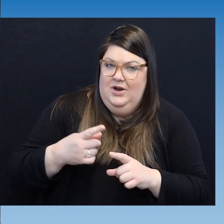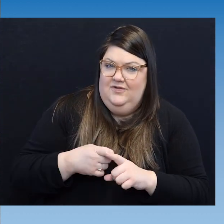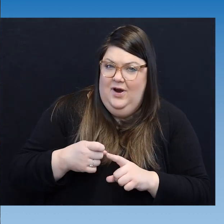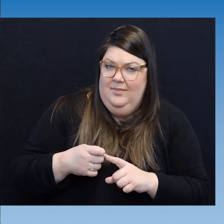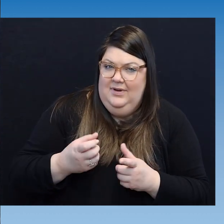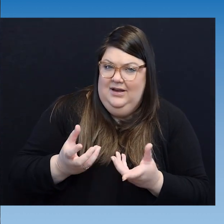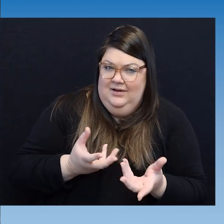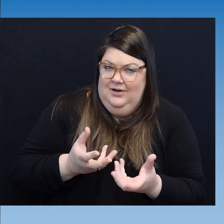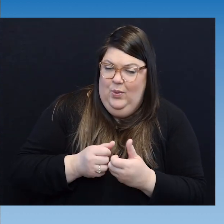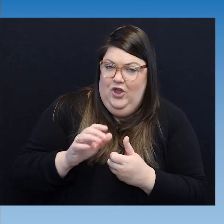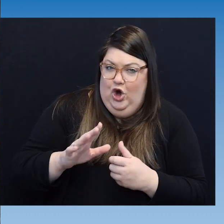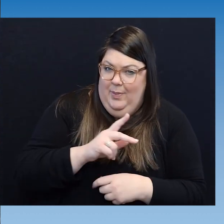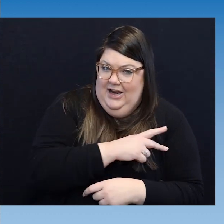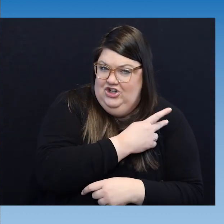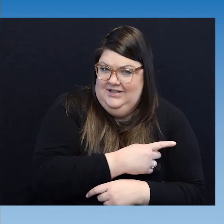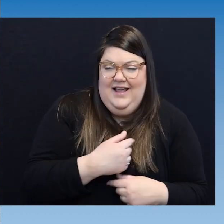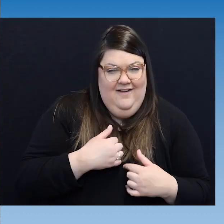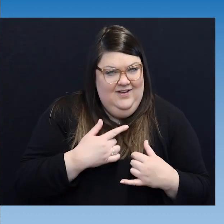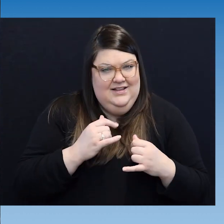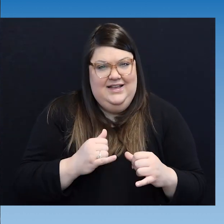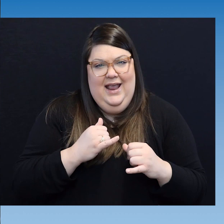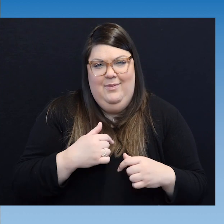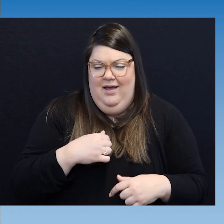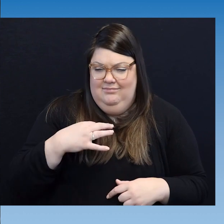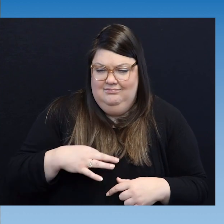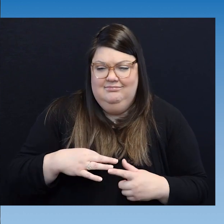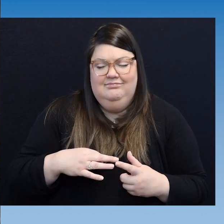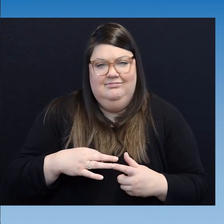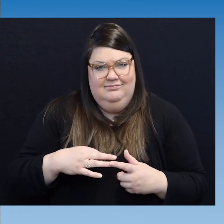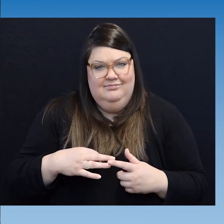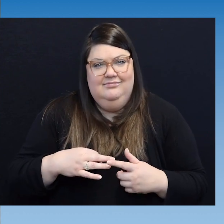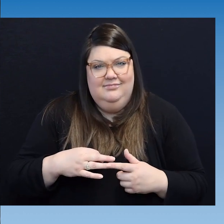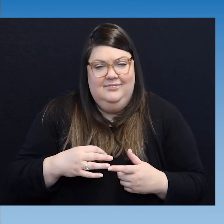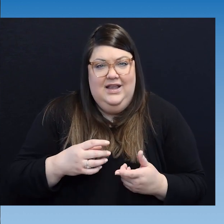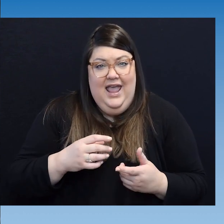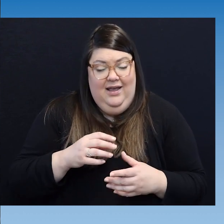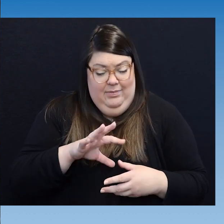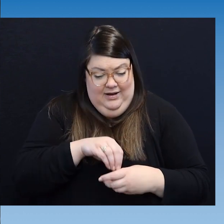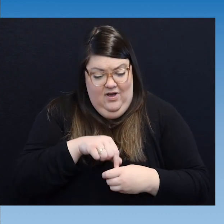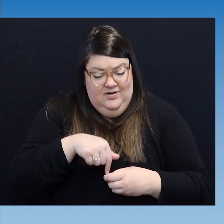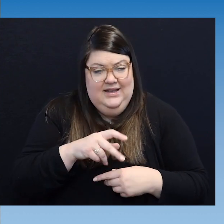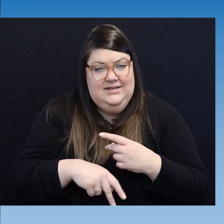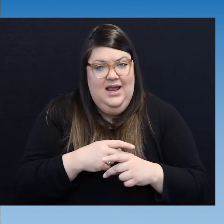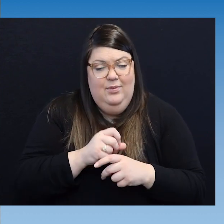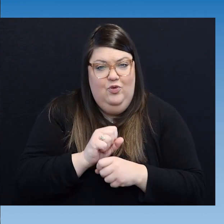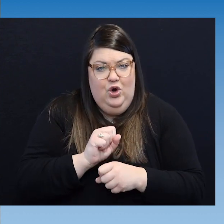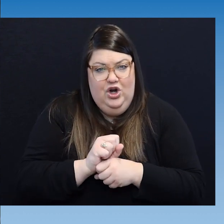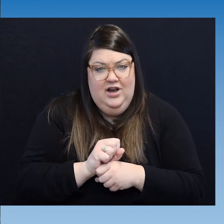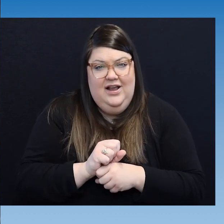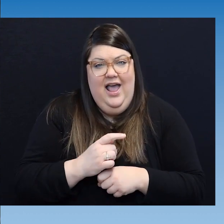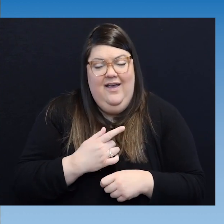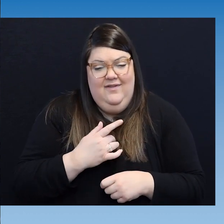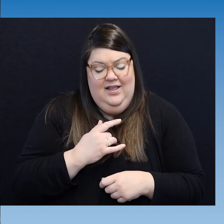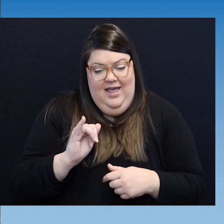so resonate with that, because having been in this type of work and this,